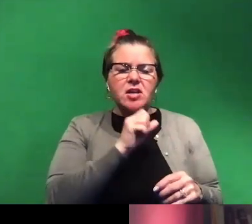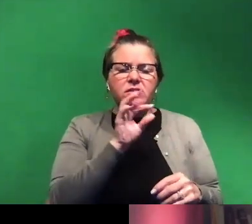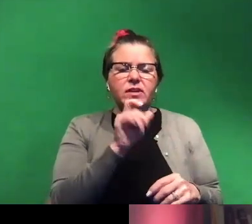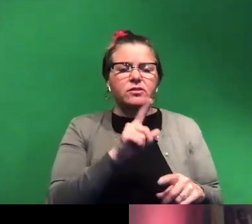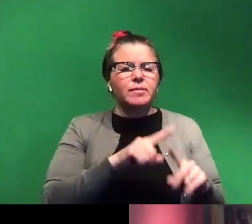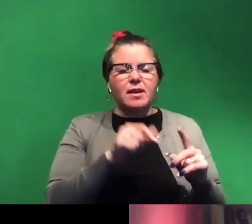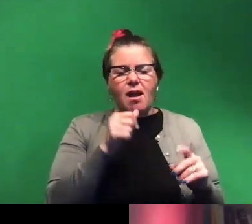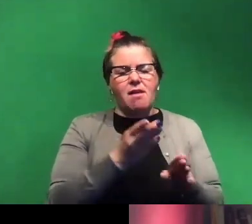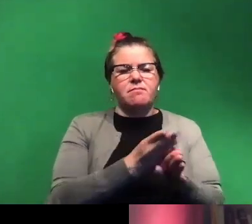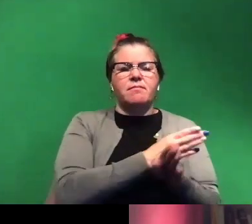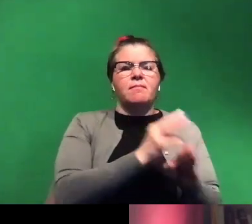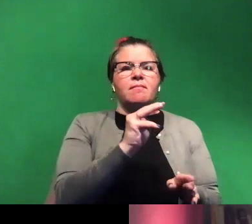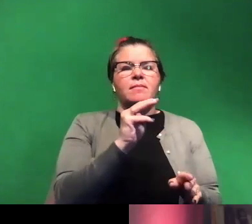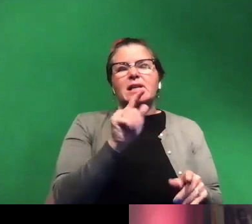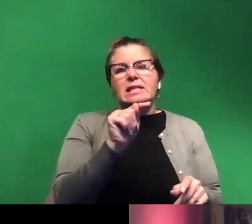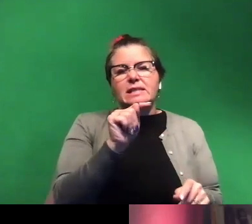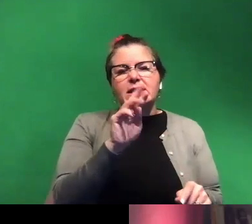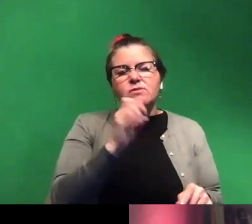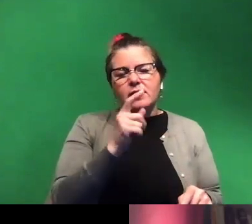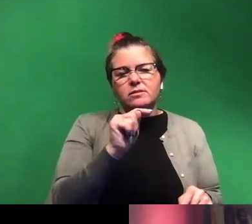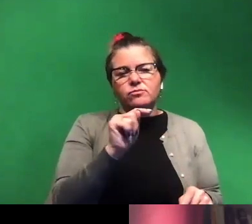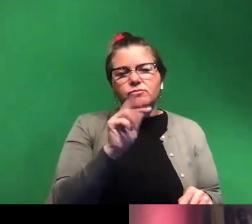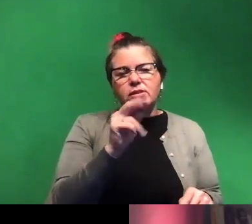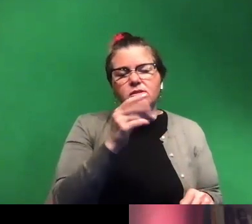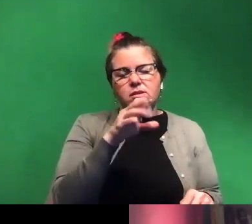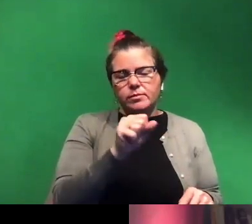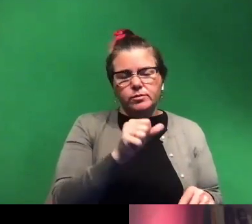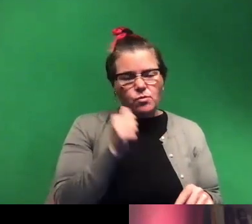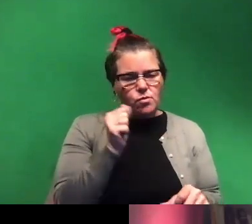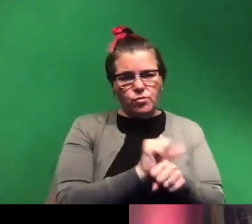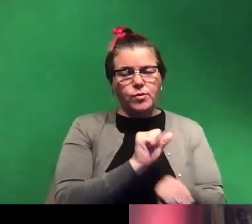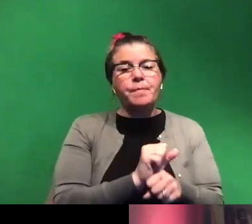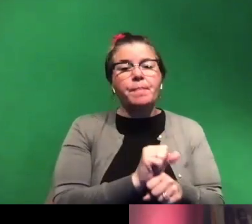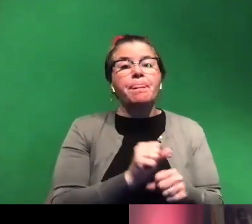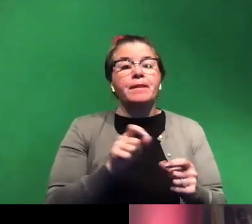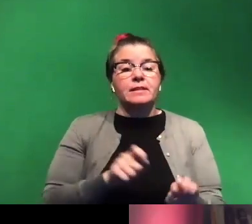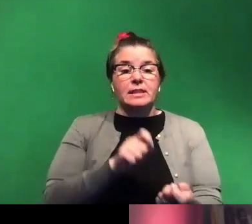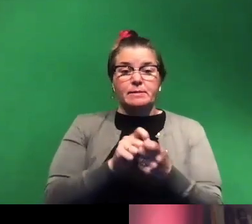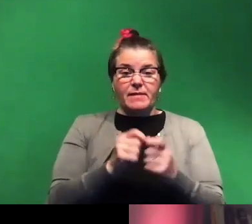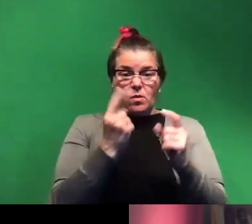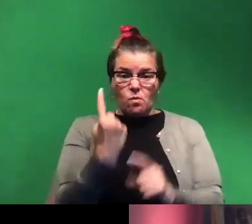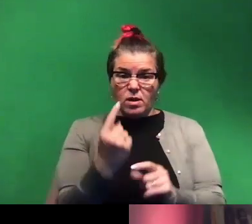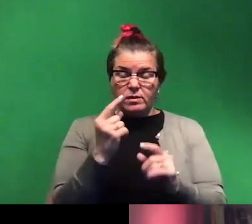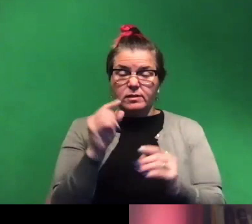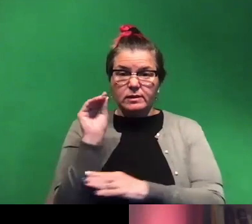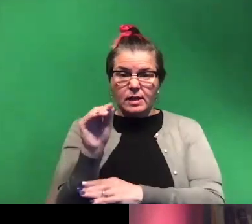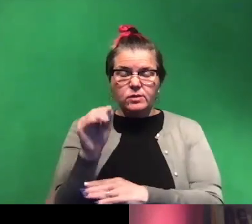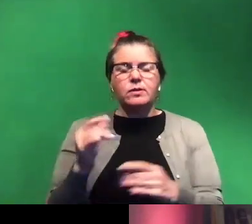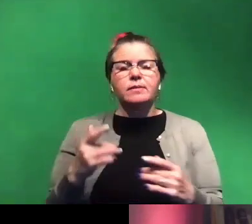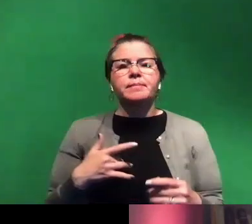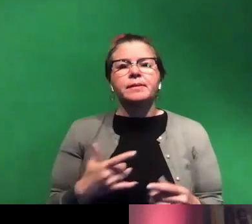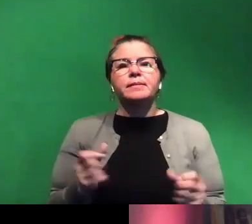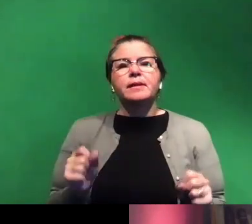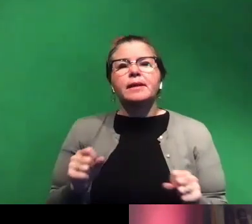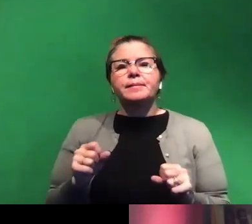Mesozoic animals, not things like T-Rex or Triceratops. In terms of how old an individual dinosaur was, oftentimes we can cut, if we